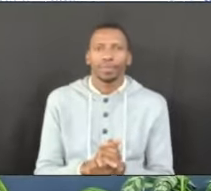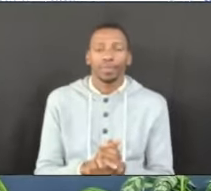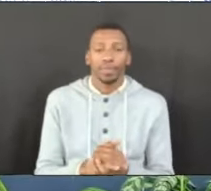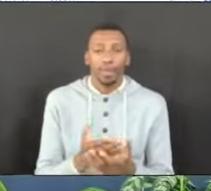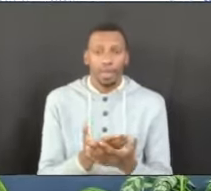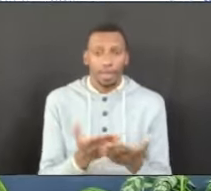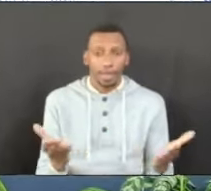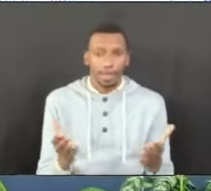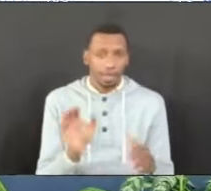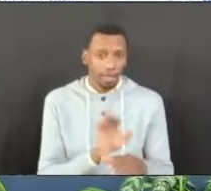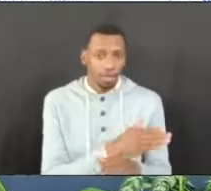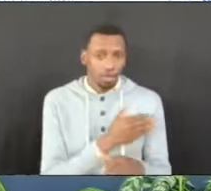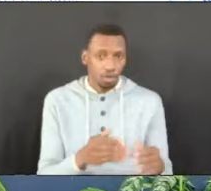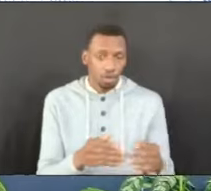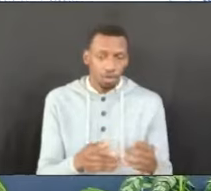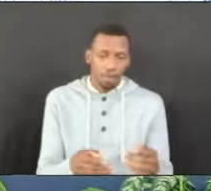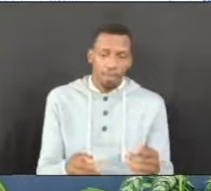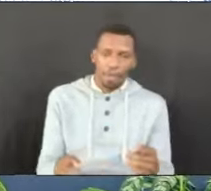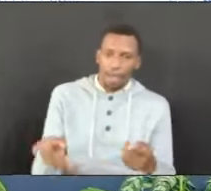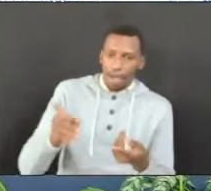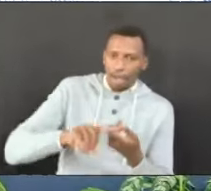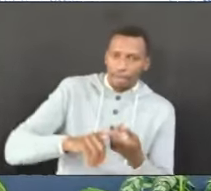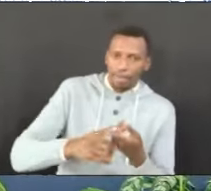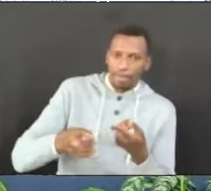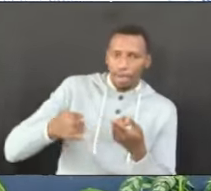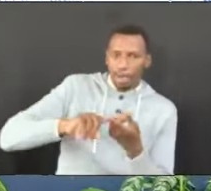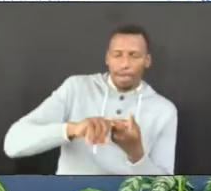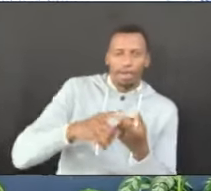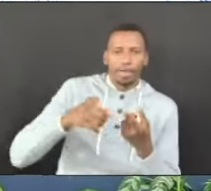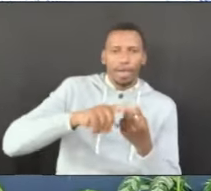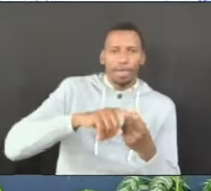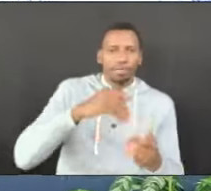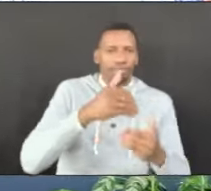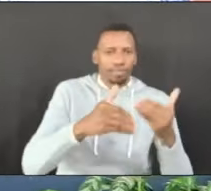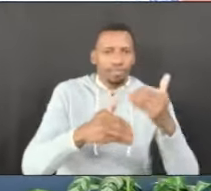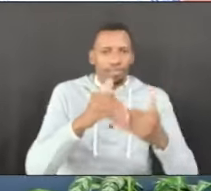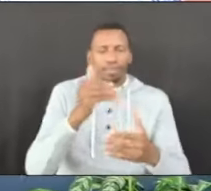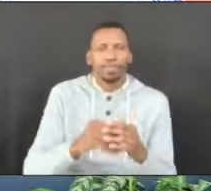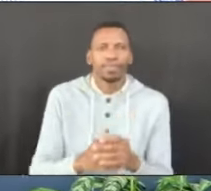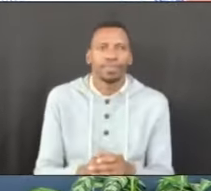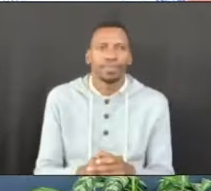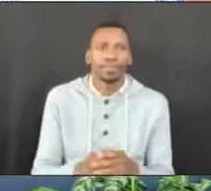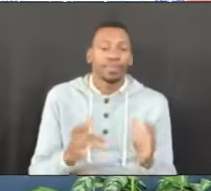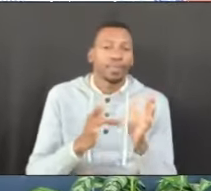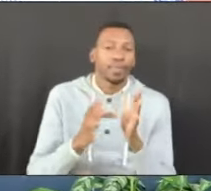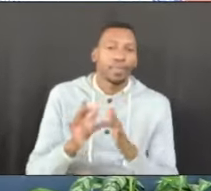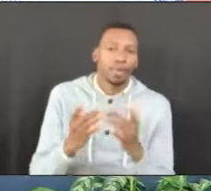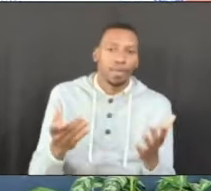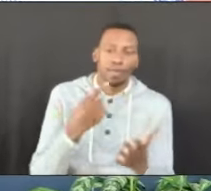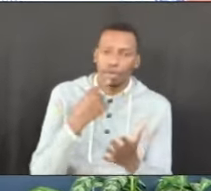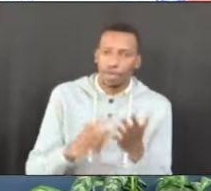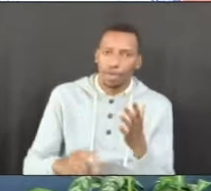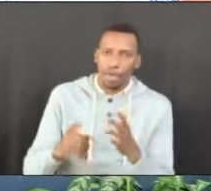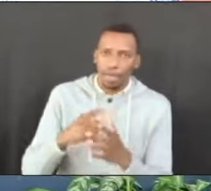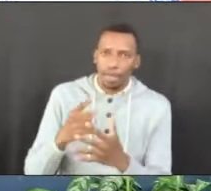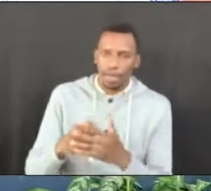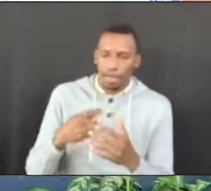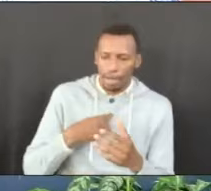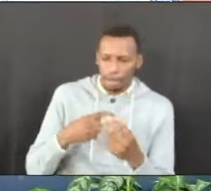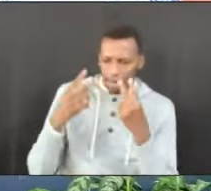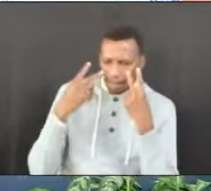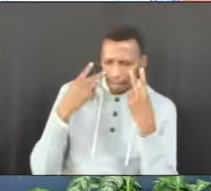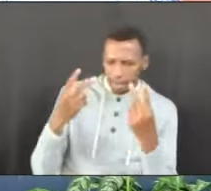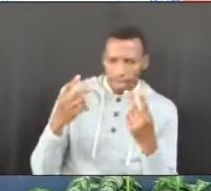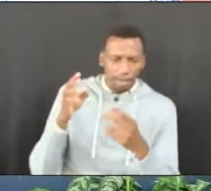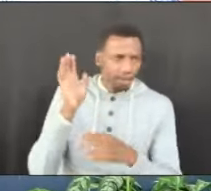keep building on each other. The Bible says, then I looked and I heard the voice